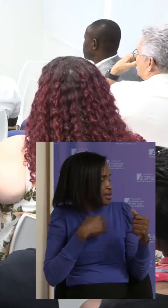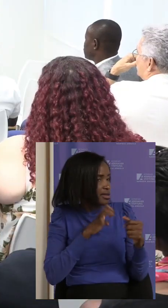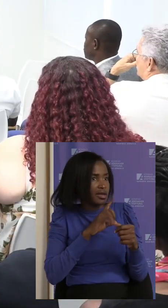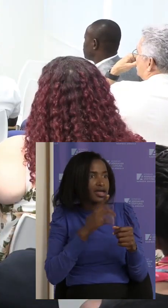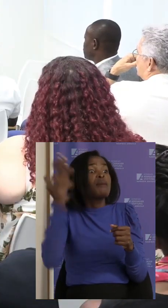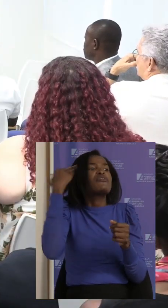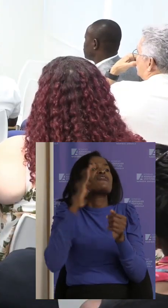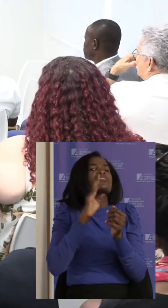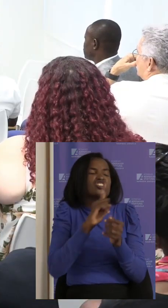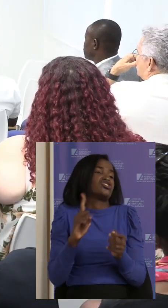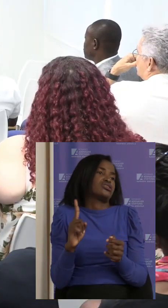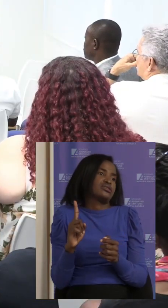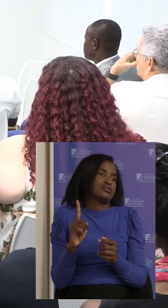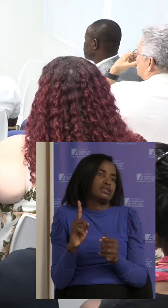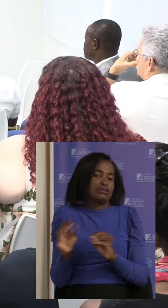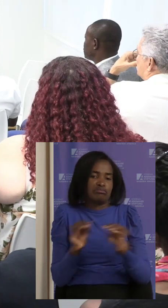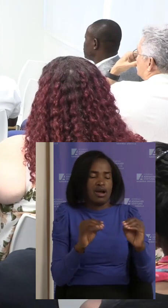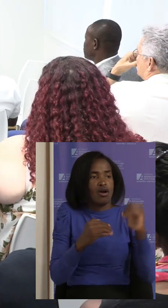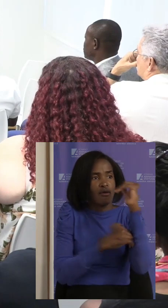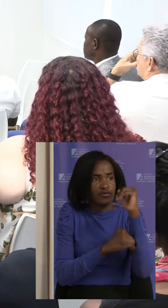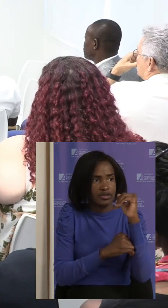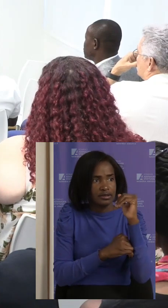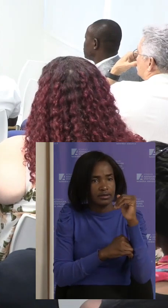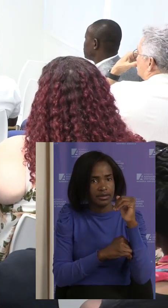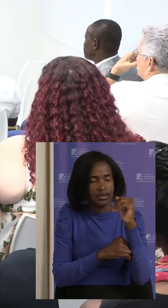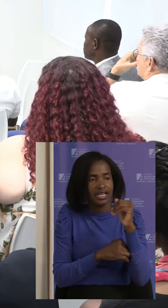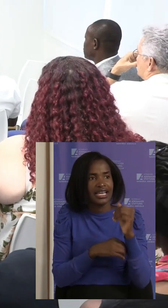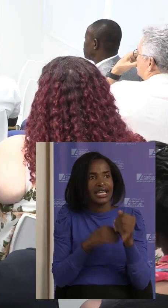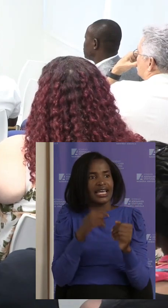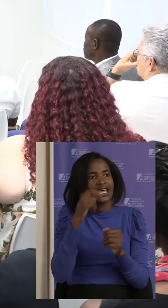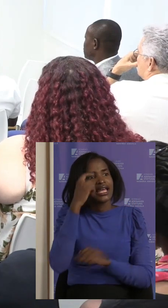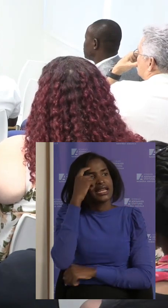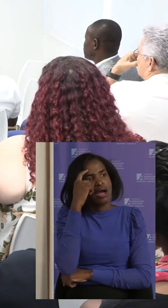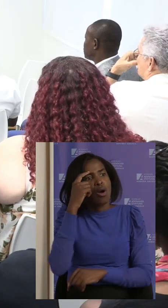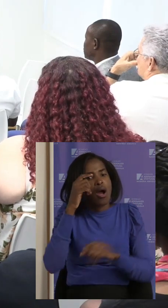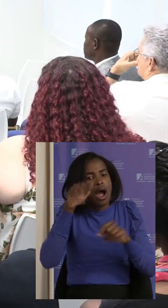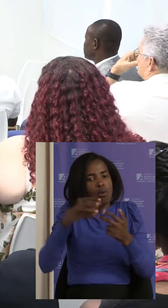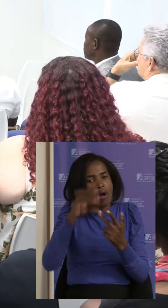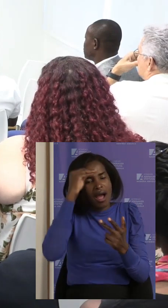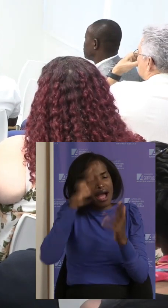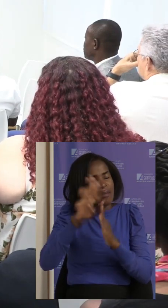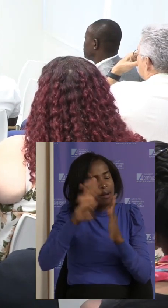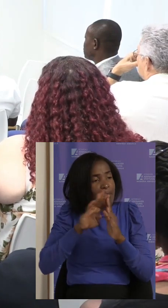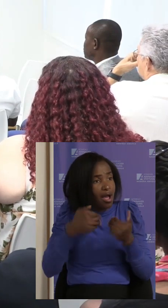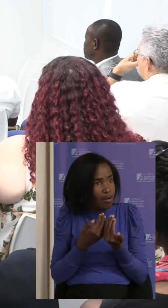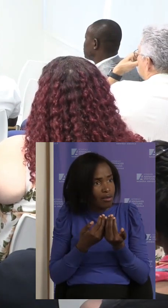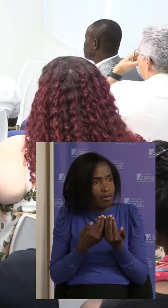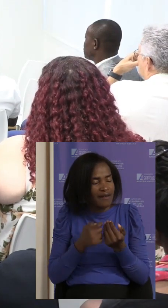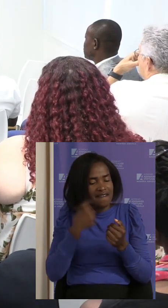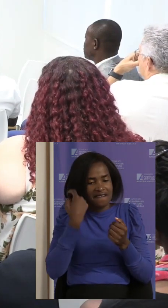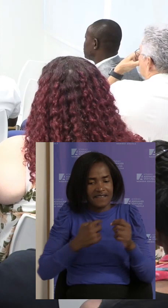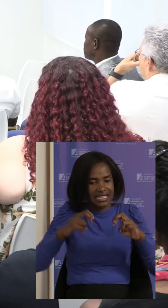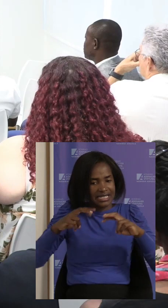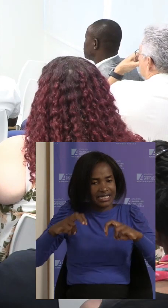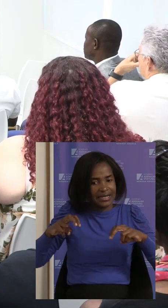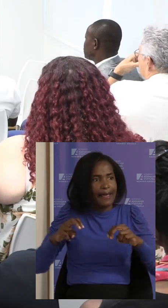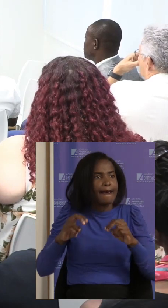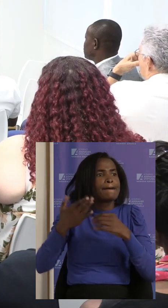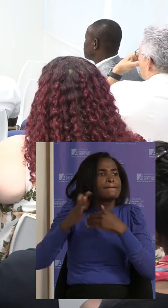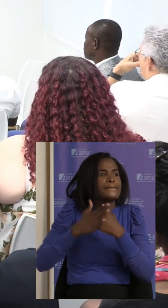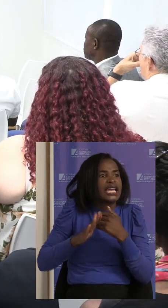teachers. So what gives you results? Just analyze that, back to